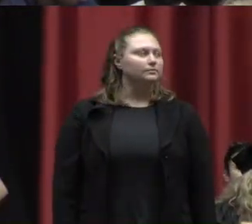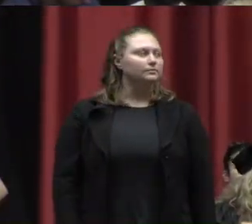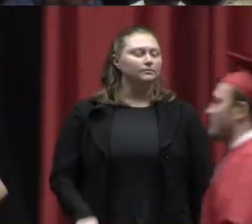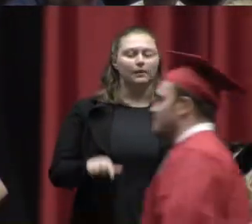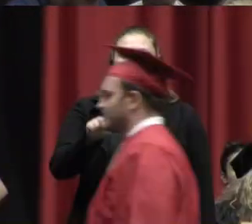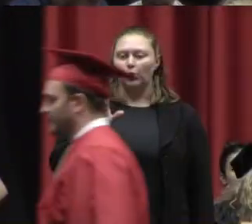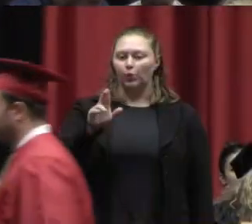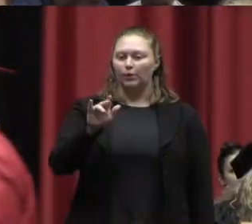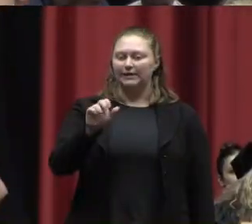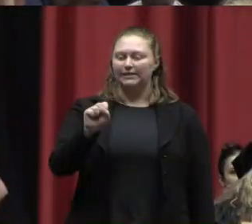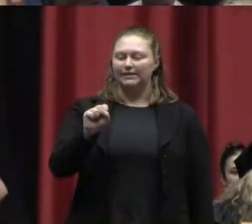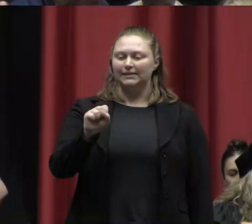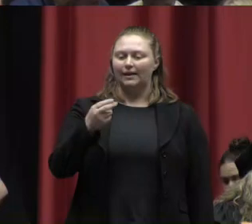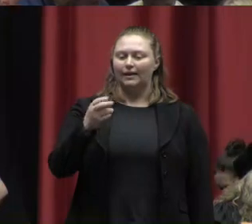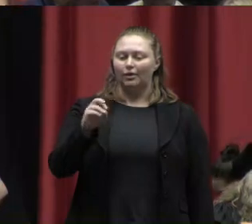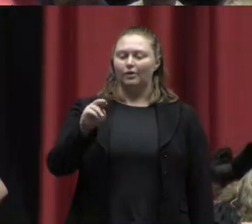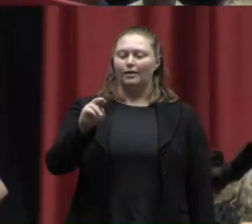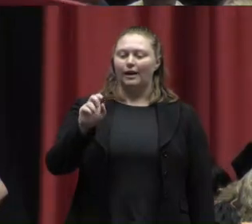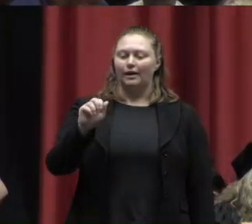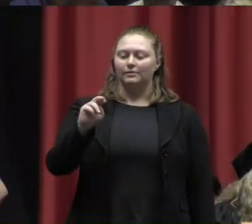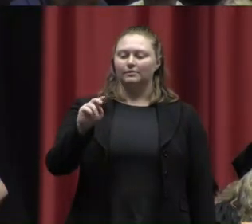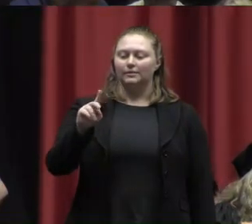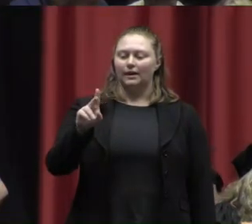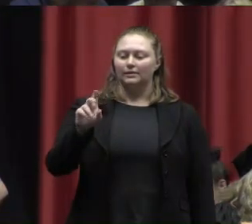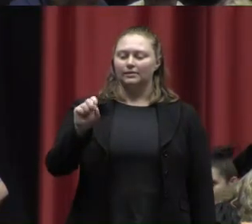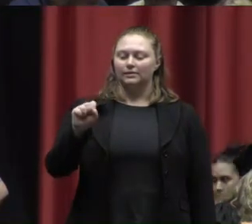Luis Sergio Avila Montes.